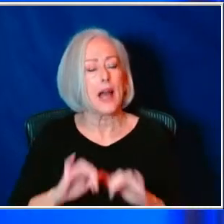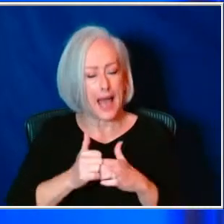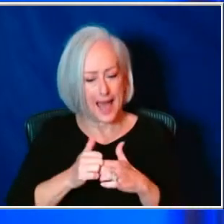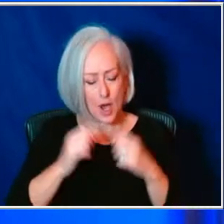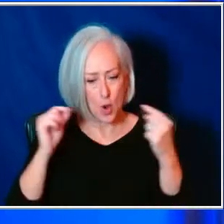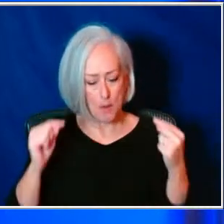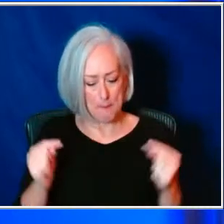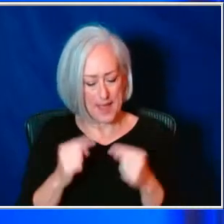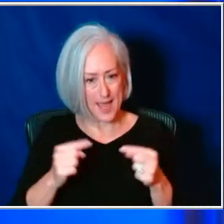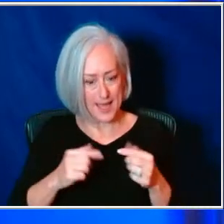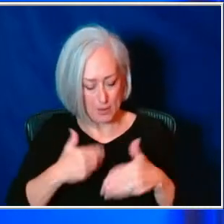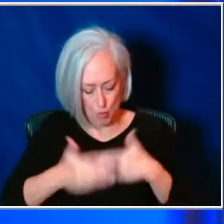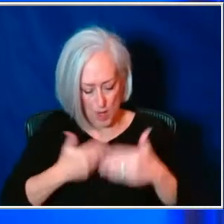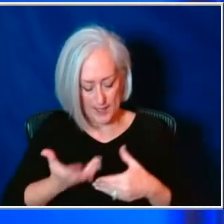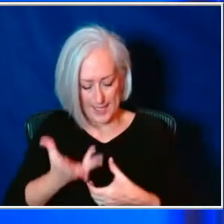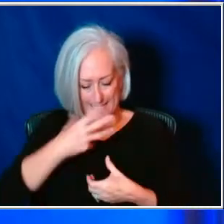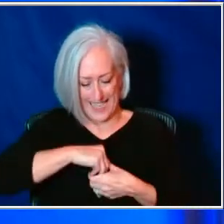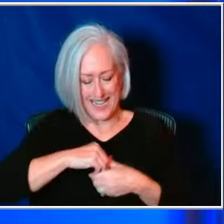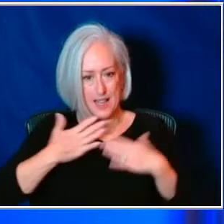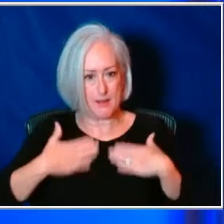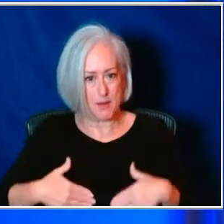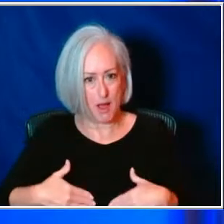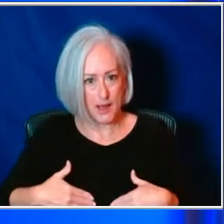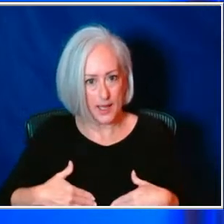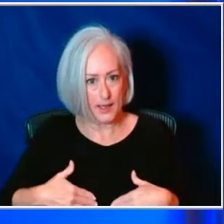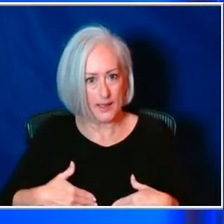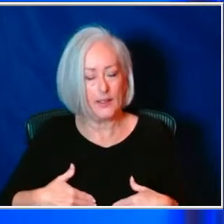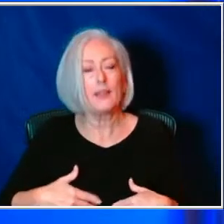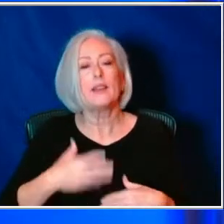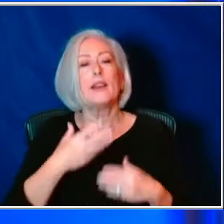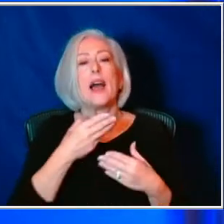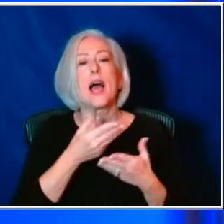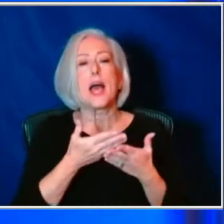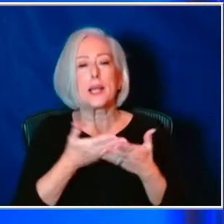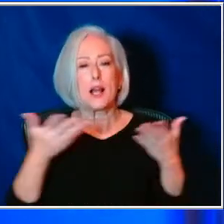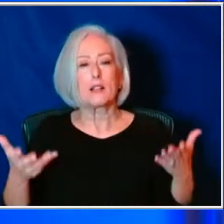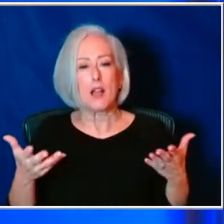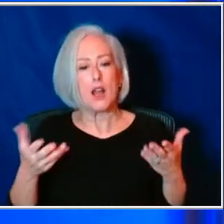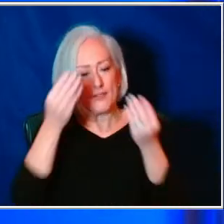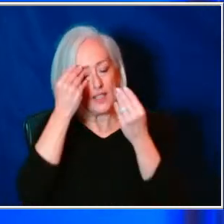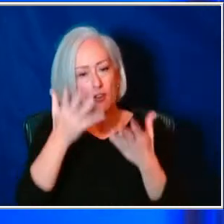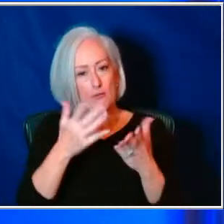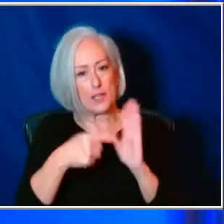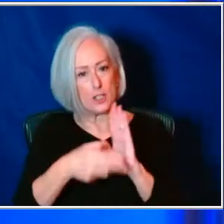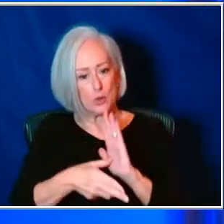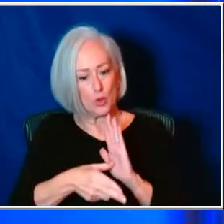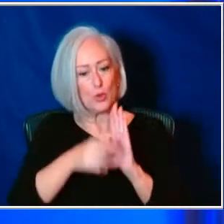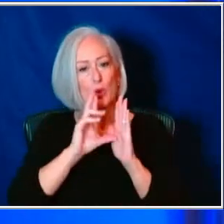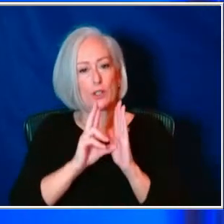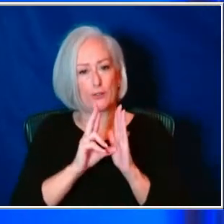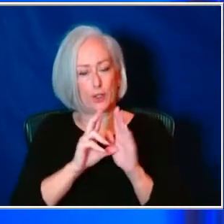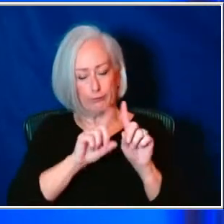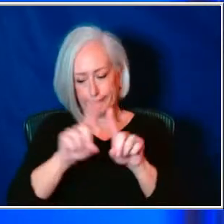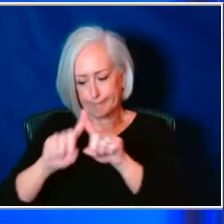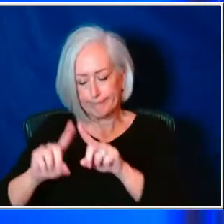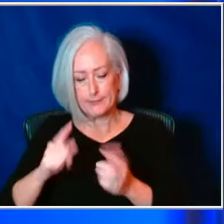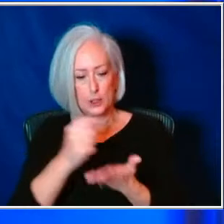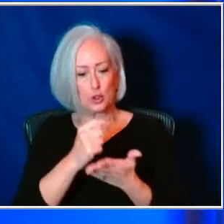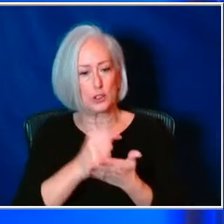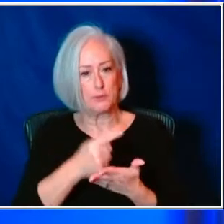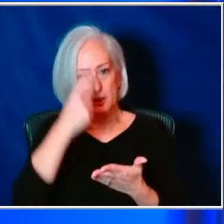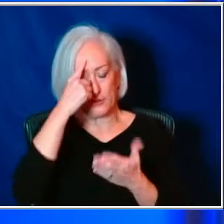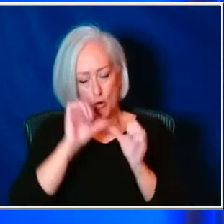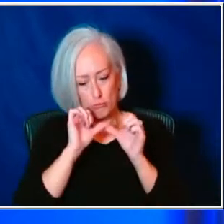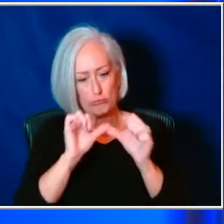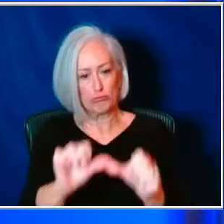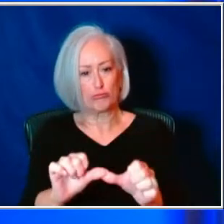body. And then generally speaking, many of the modules will just give an overview about the different treatments for chronic pain. But what's really